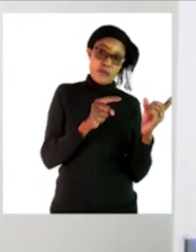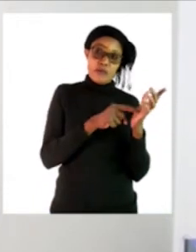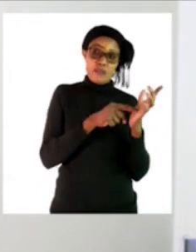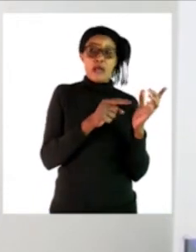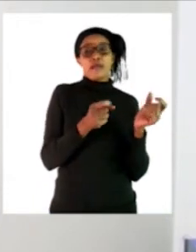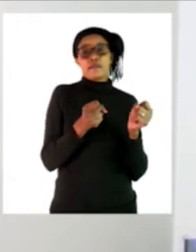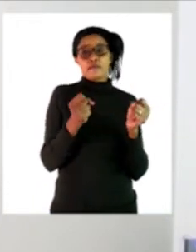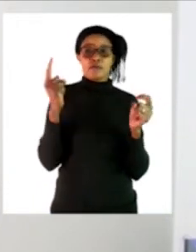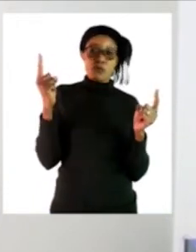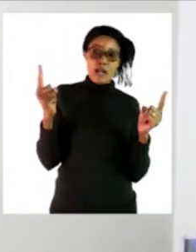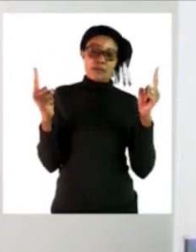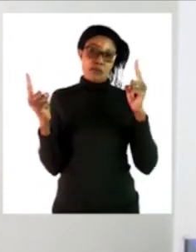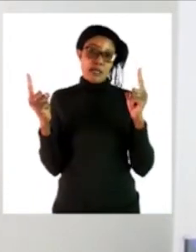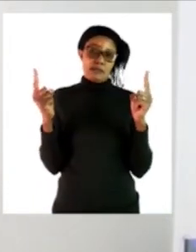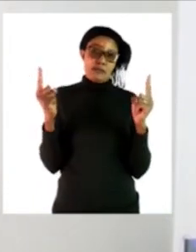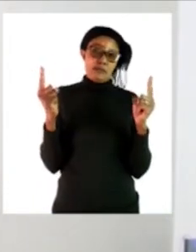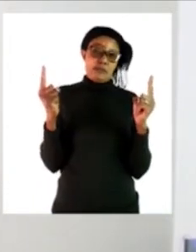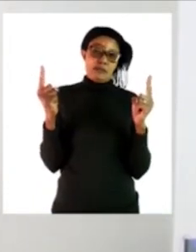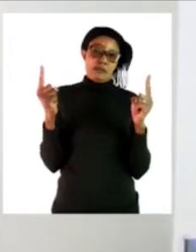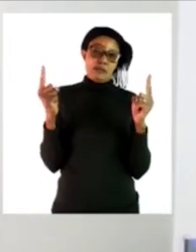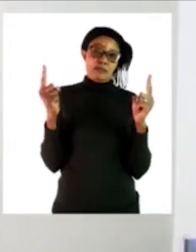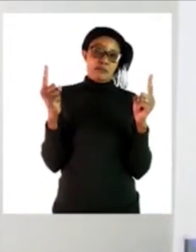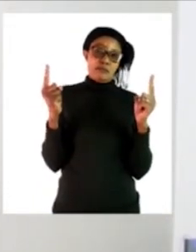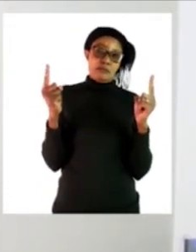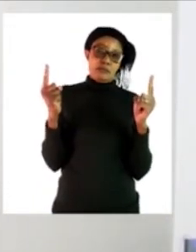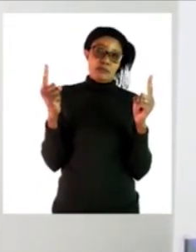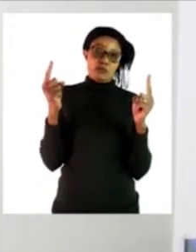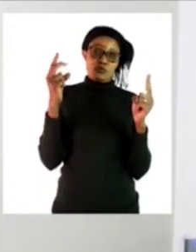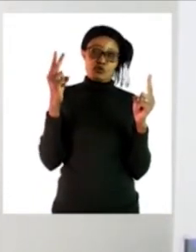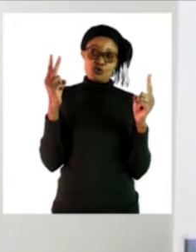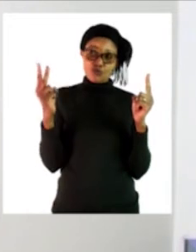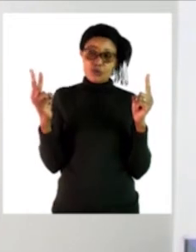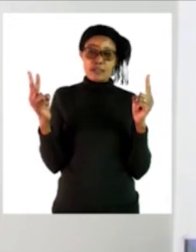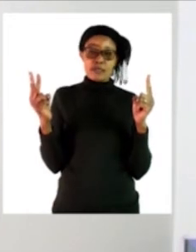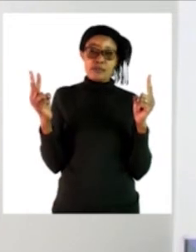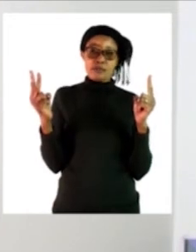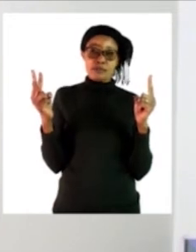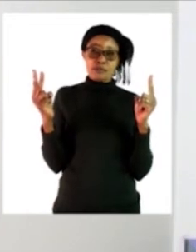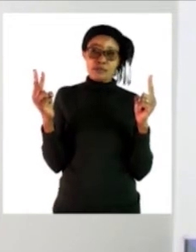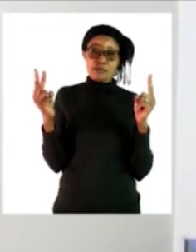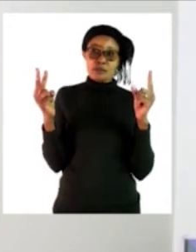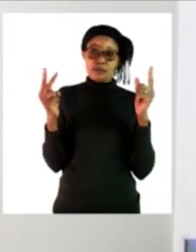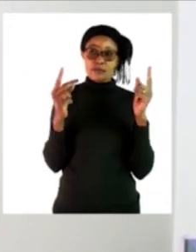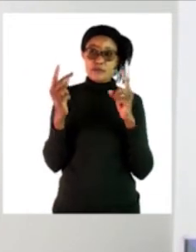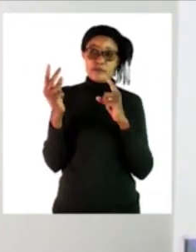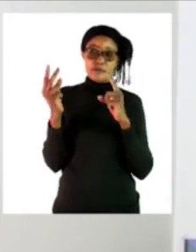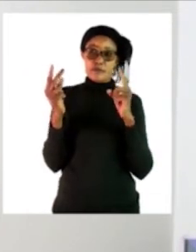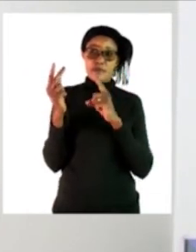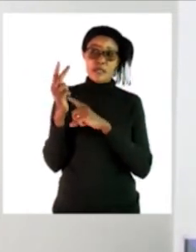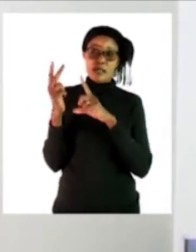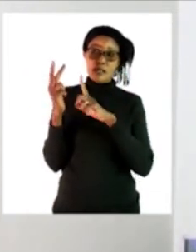well. So if I have 2 crayons in my left